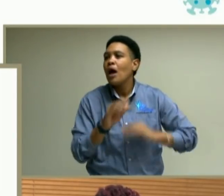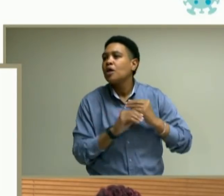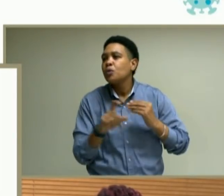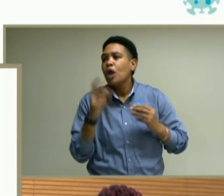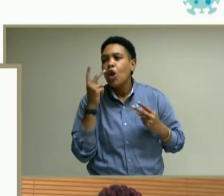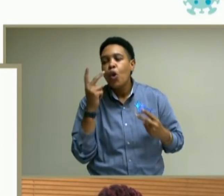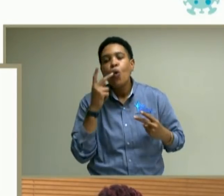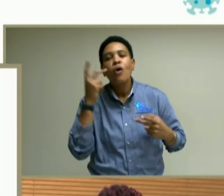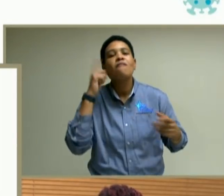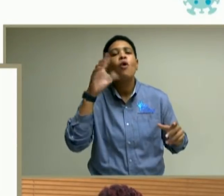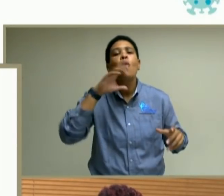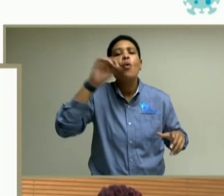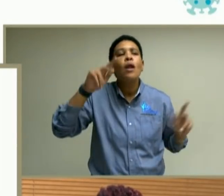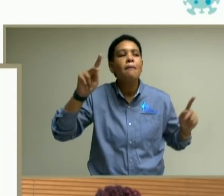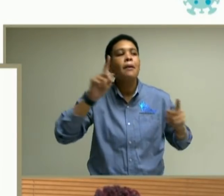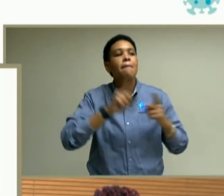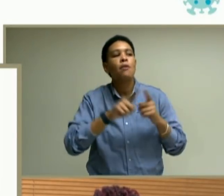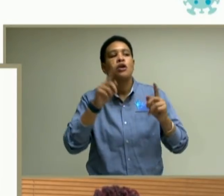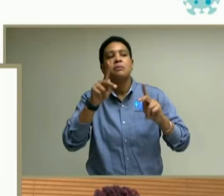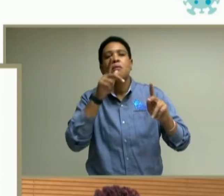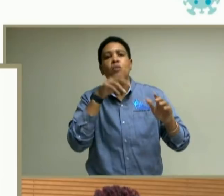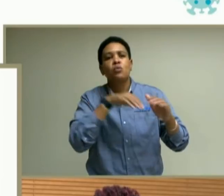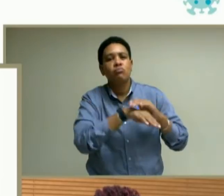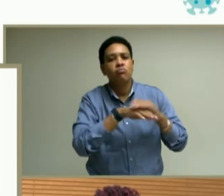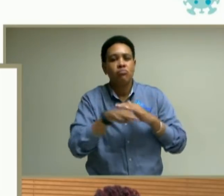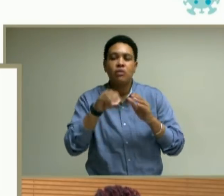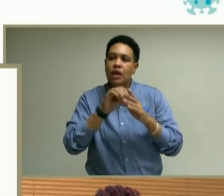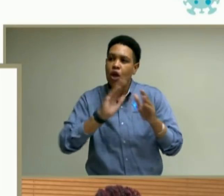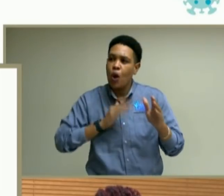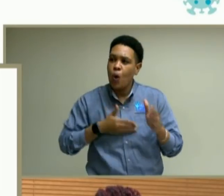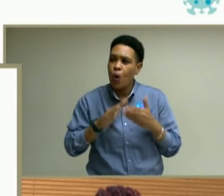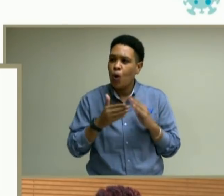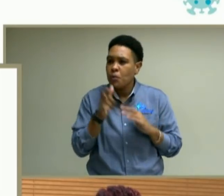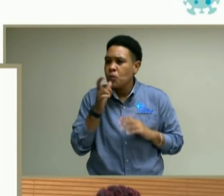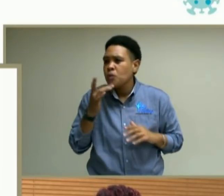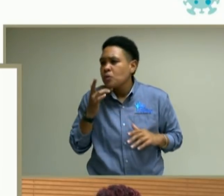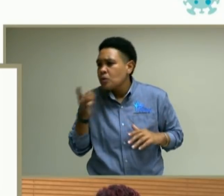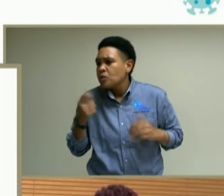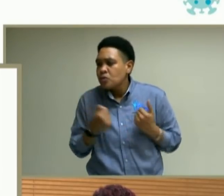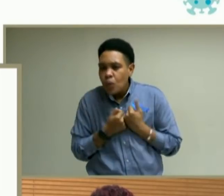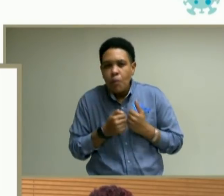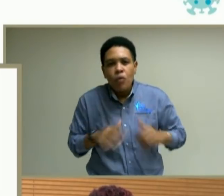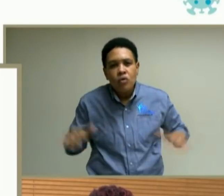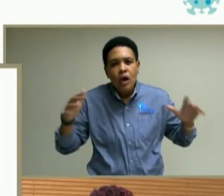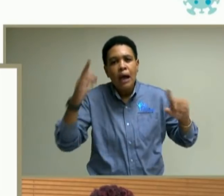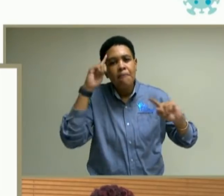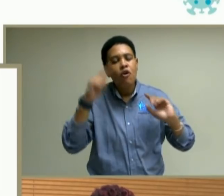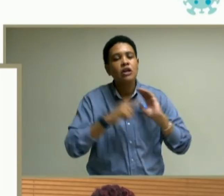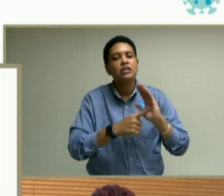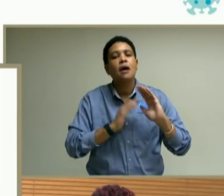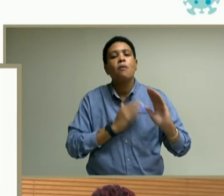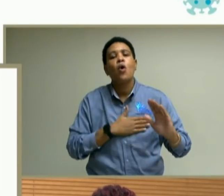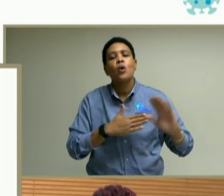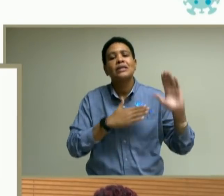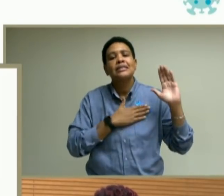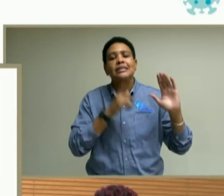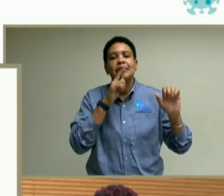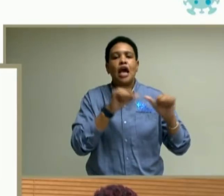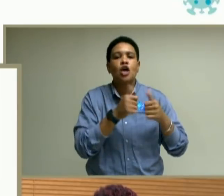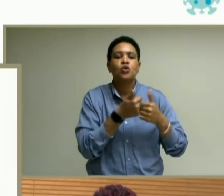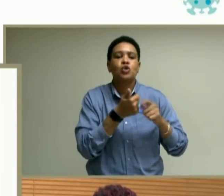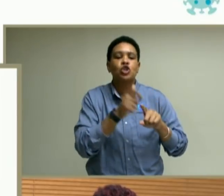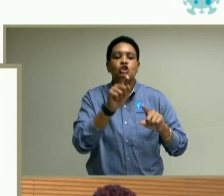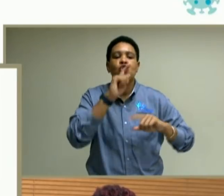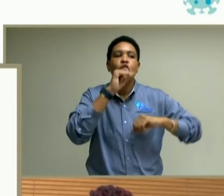look out for our elderly and shut-in persons within our communities. So for example, our Citizens Association